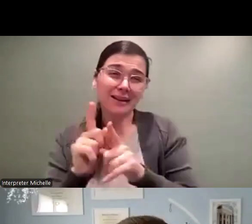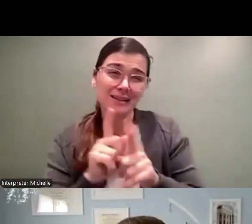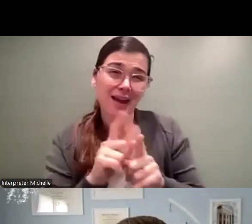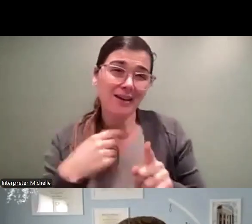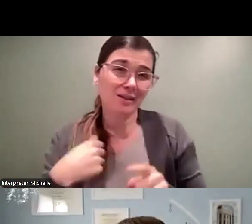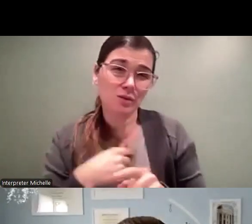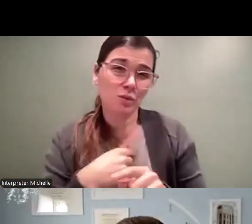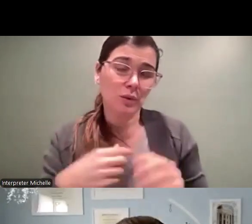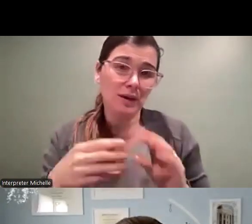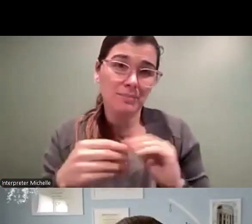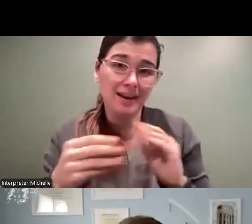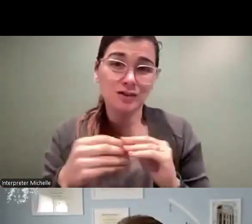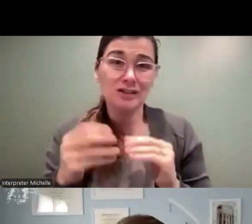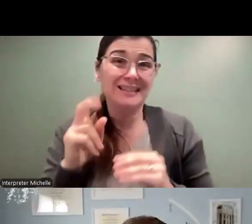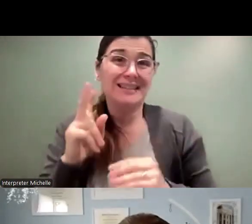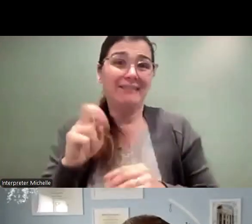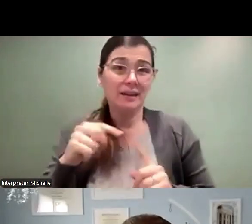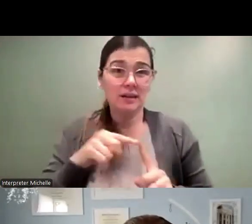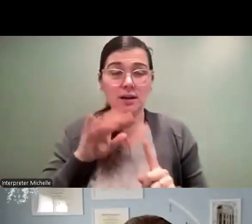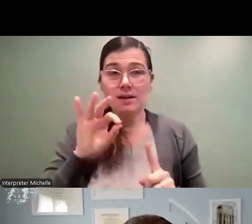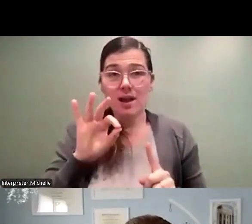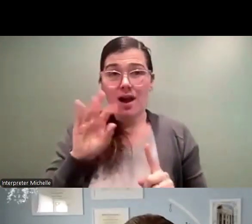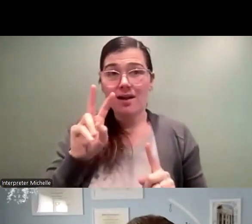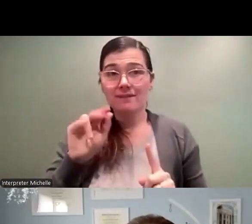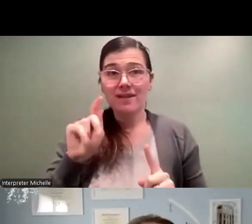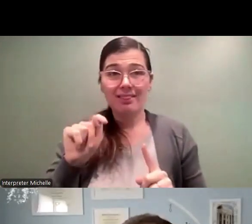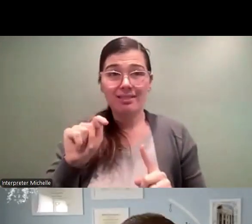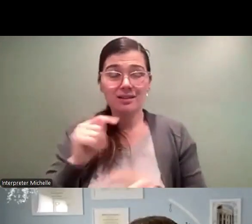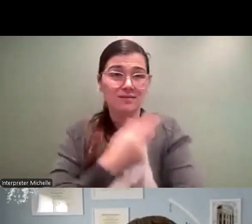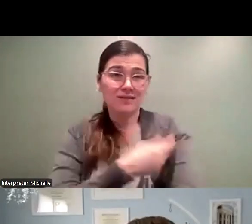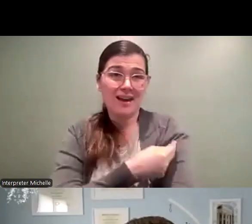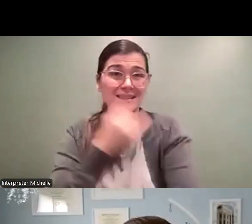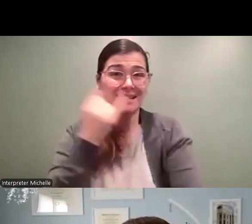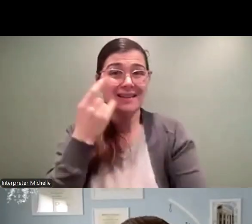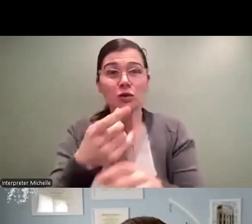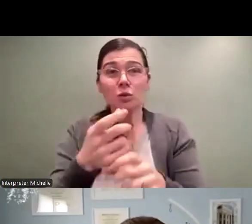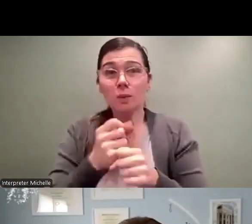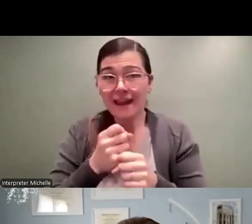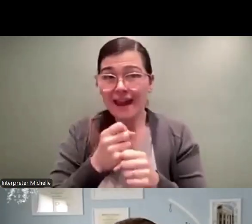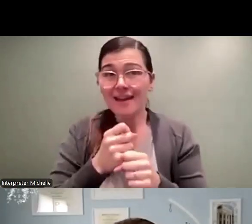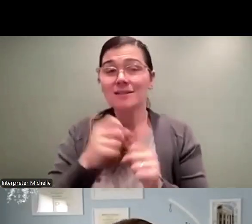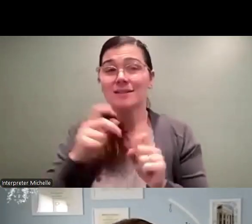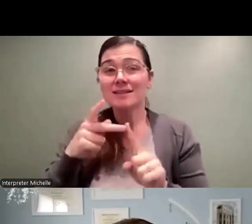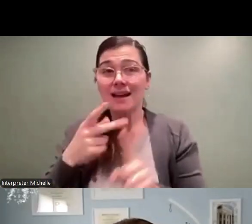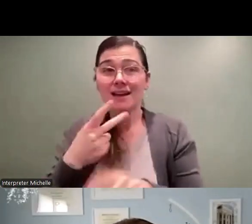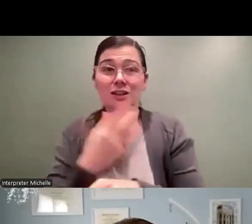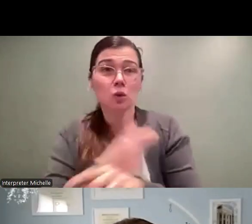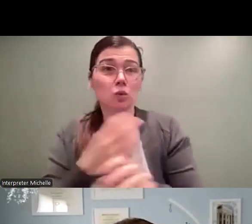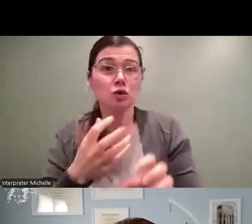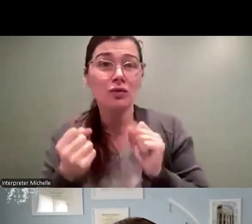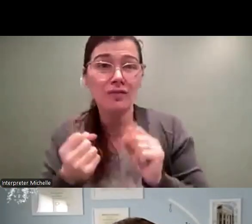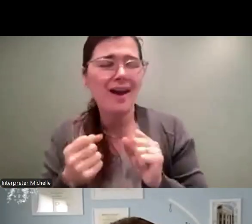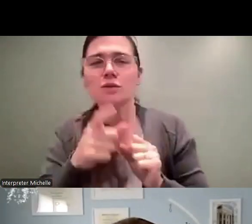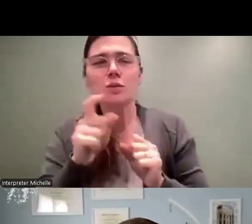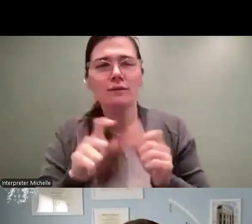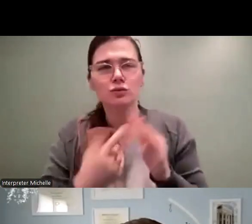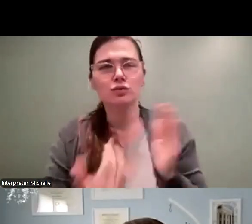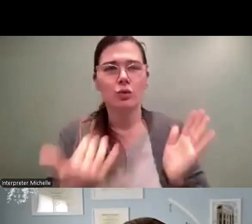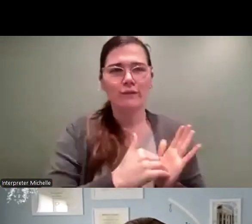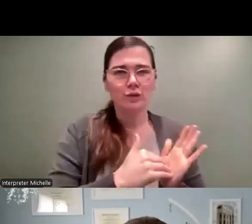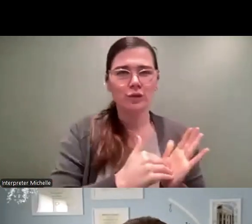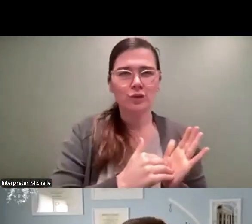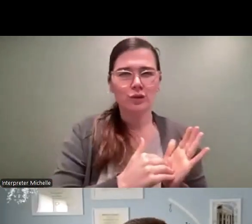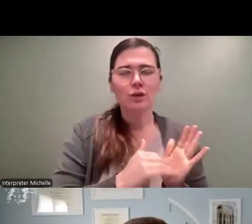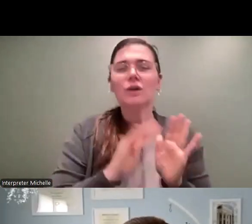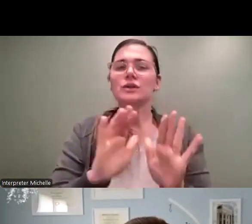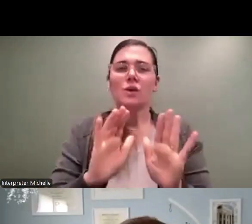if it's the 9-valent vaccine, if you get the second dose too quickly, you actually have to restart it. And so I think the